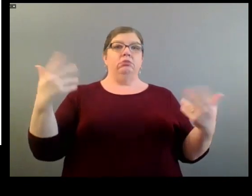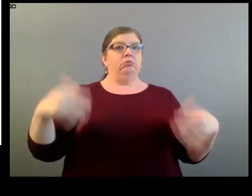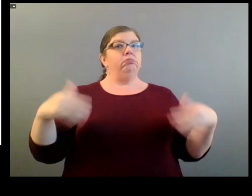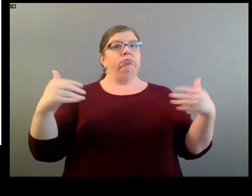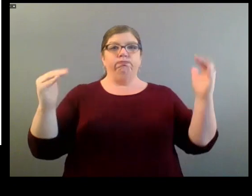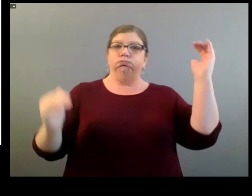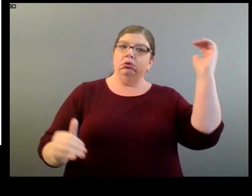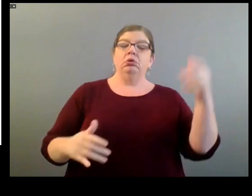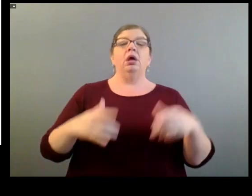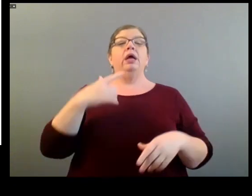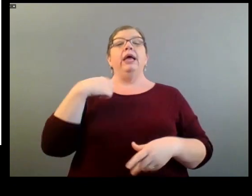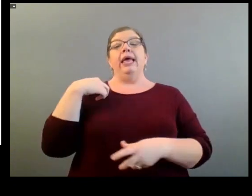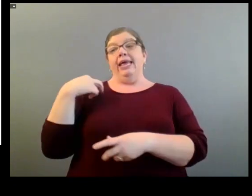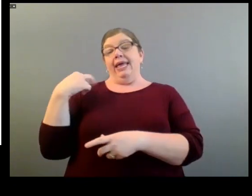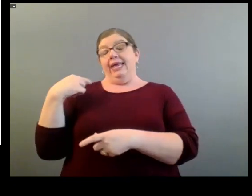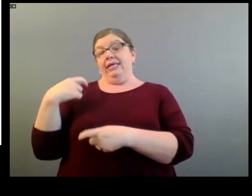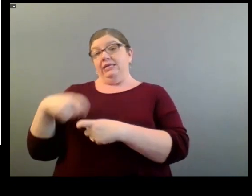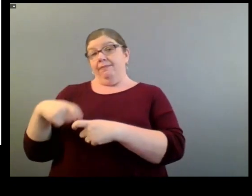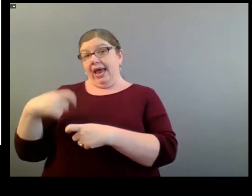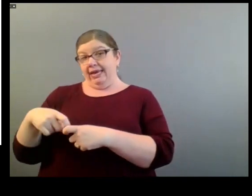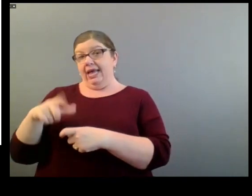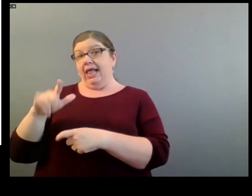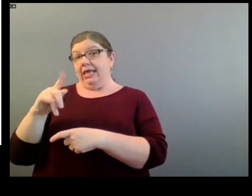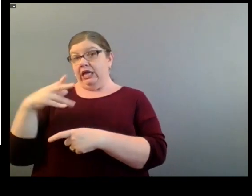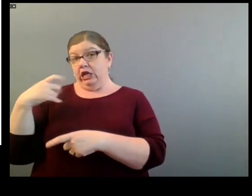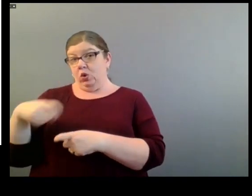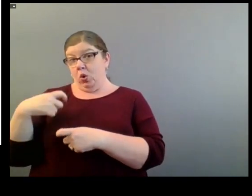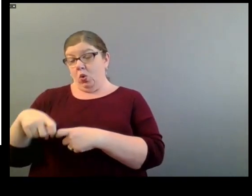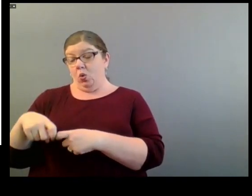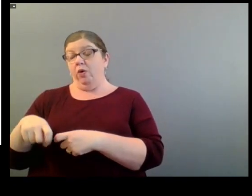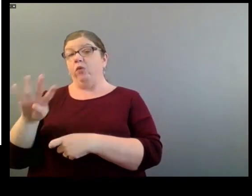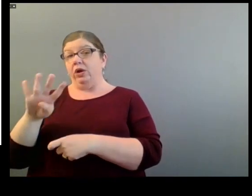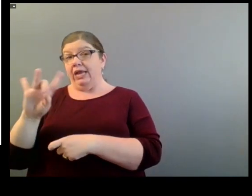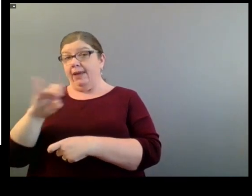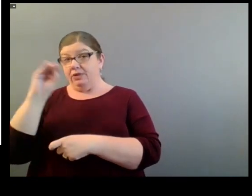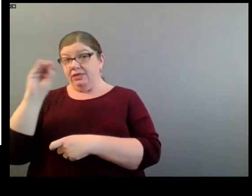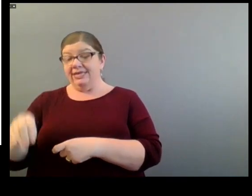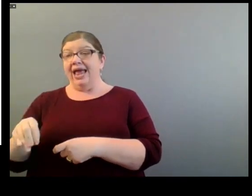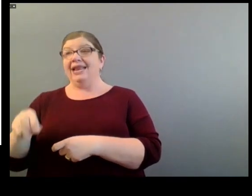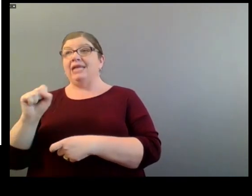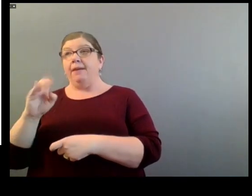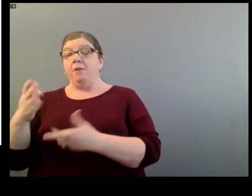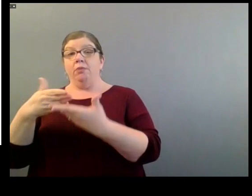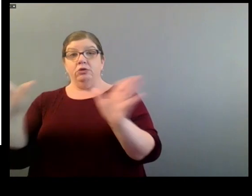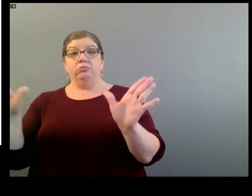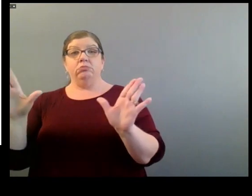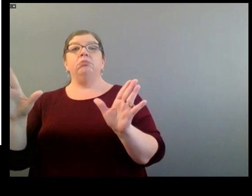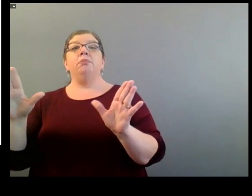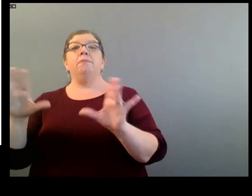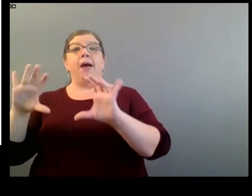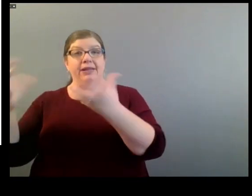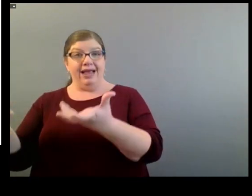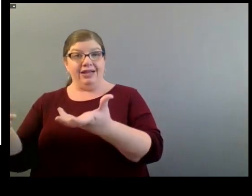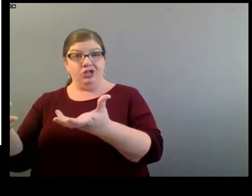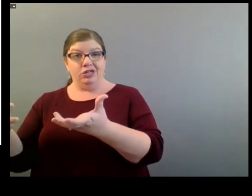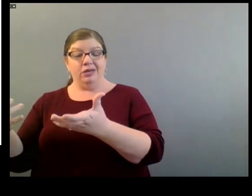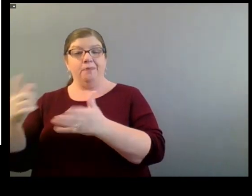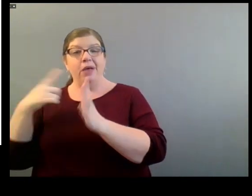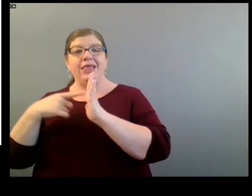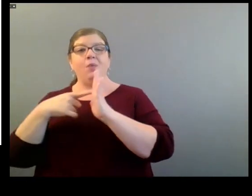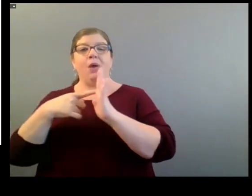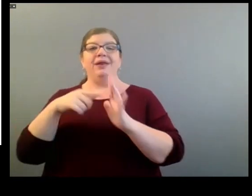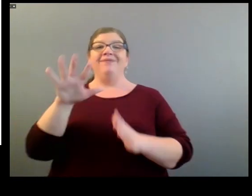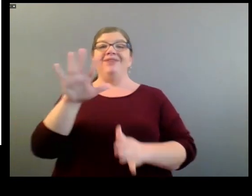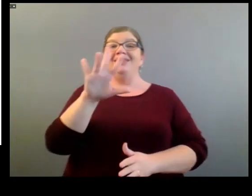and Latinos accounted for 48% of Santa Barbara County's population, they represented